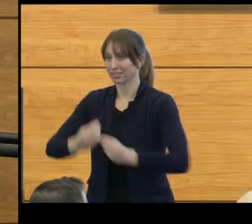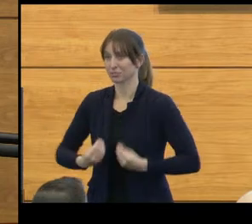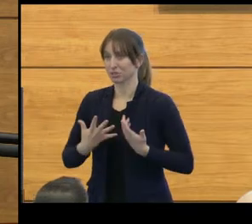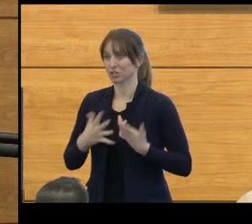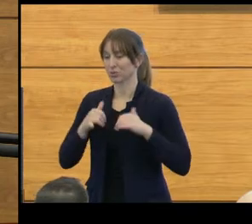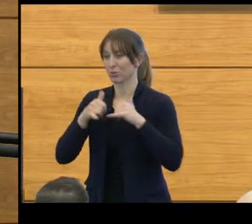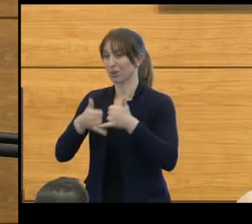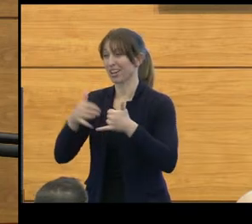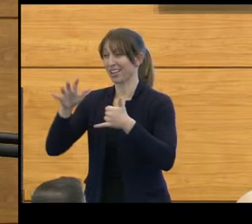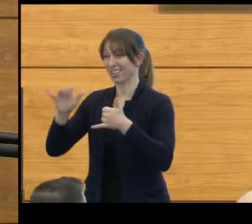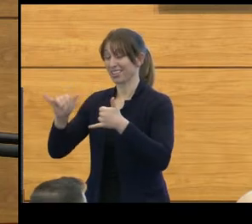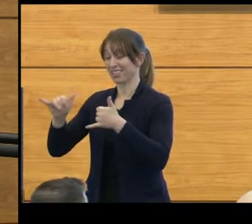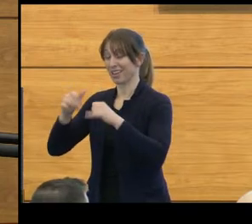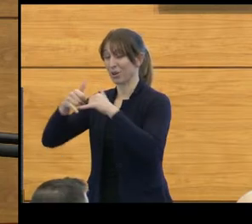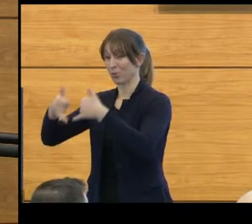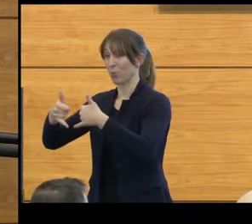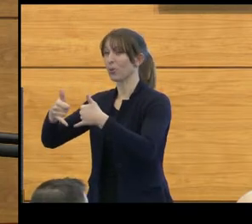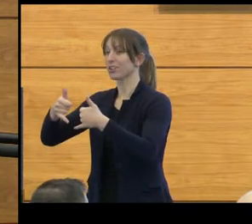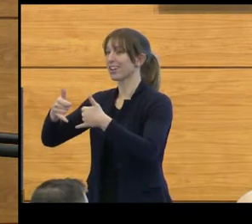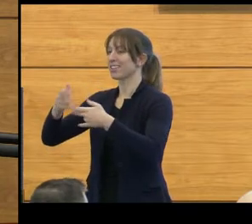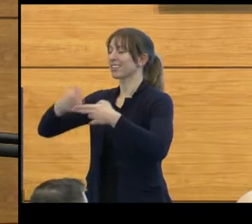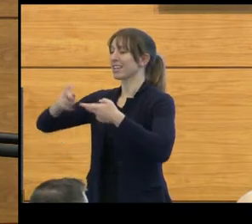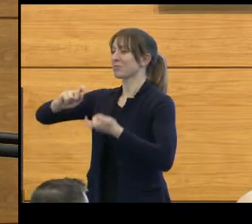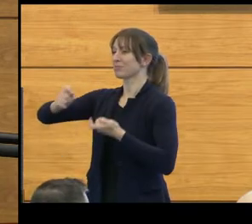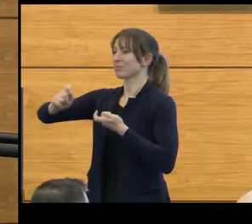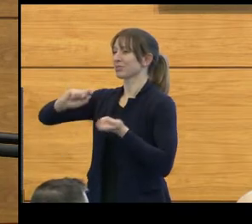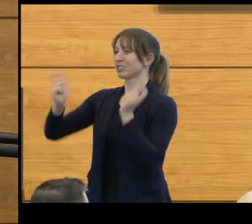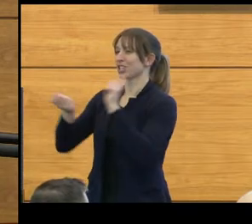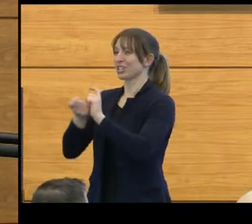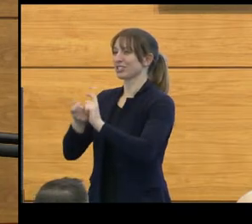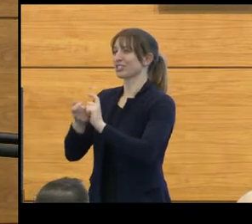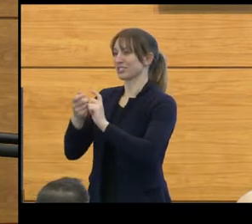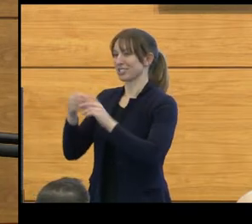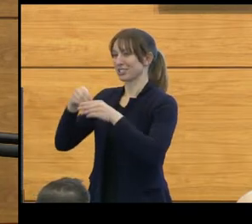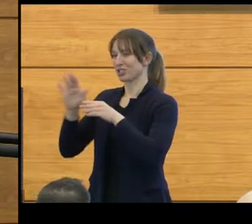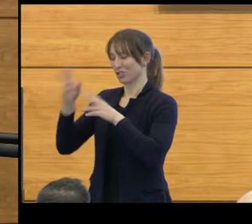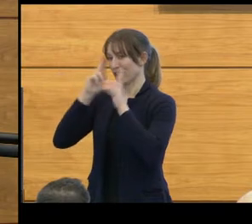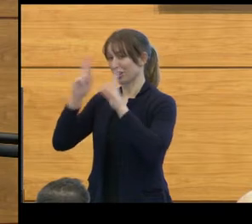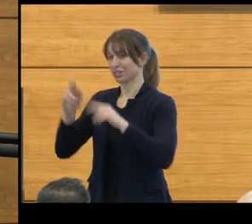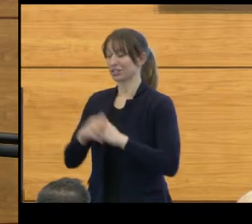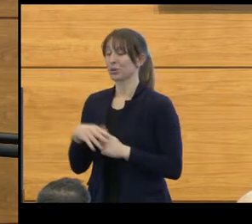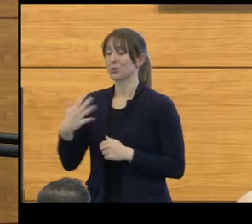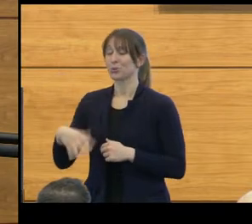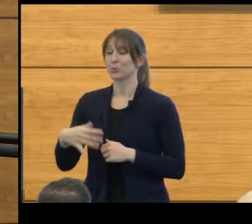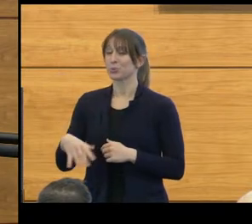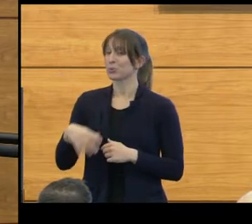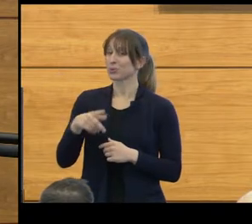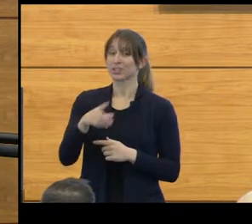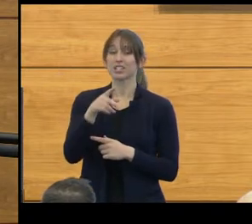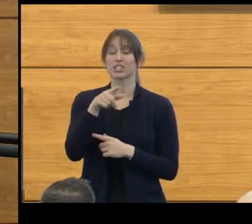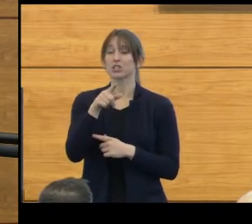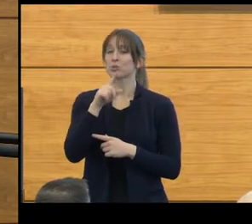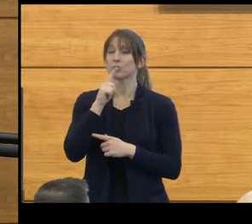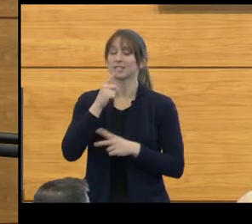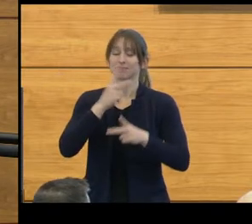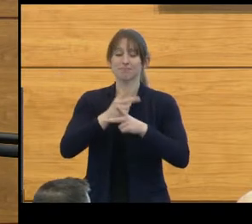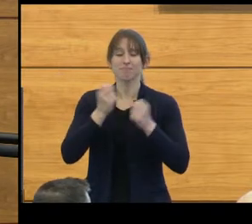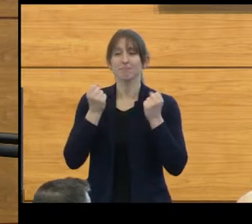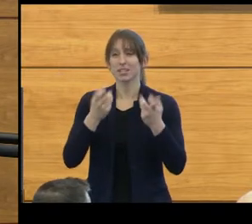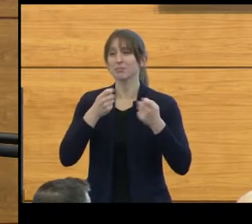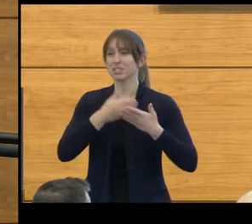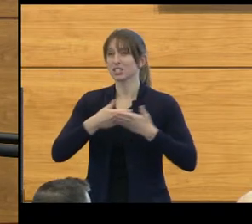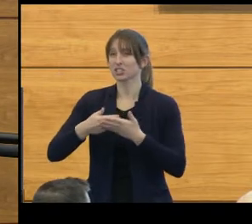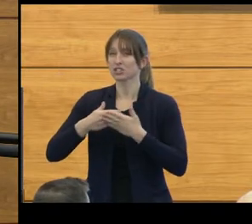honor. Dr. Muresco, you have cared for thousands of children and trained a generation